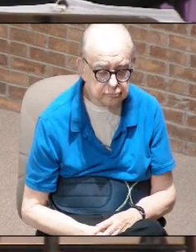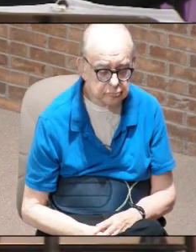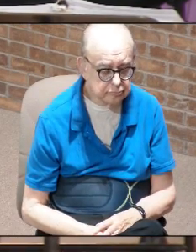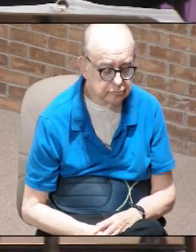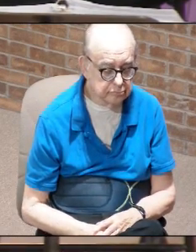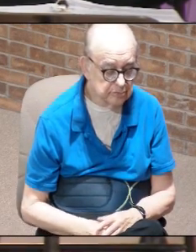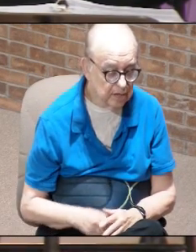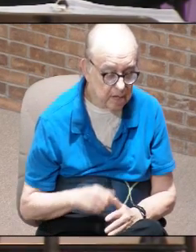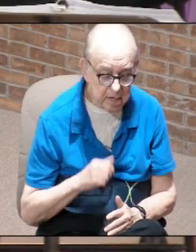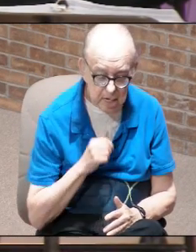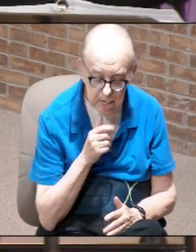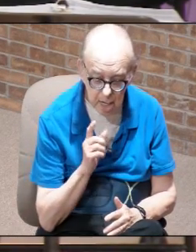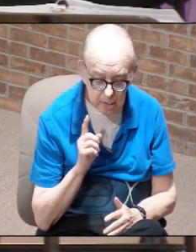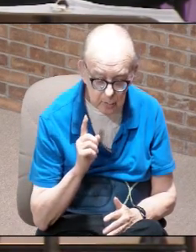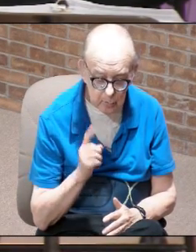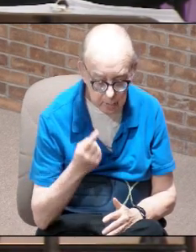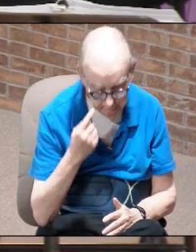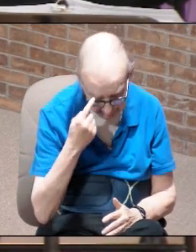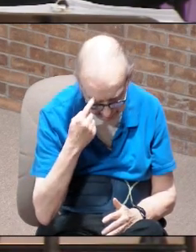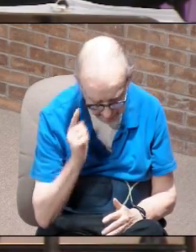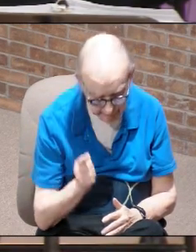Not a penny.